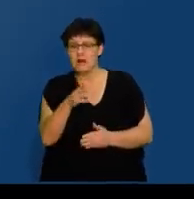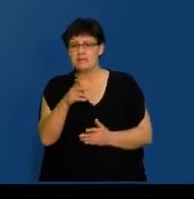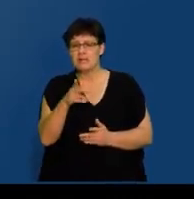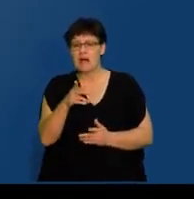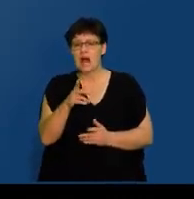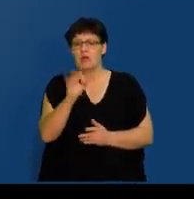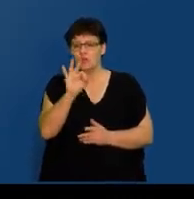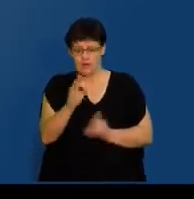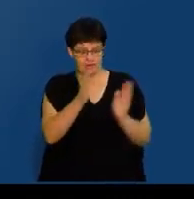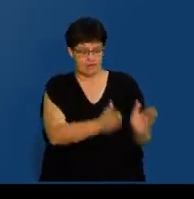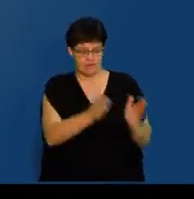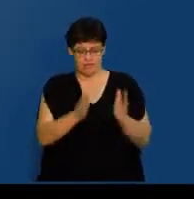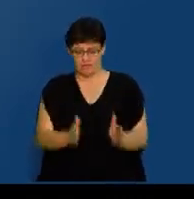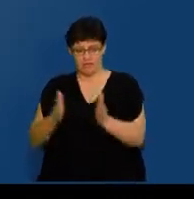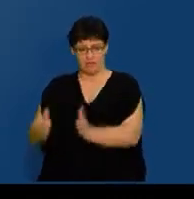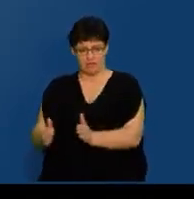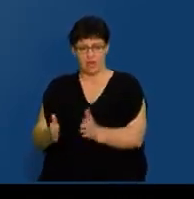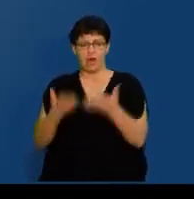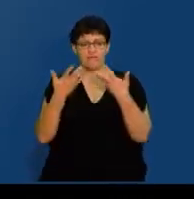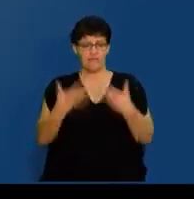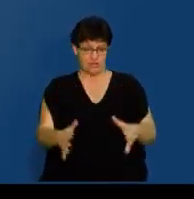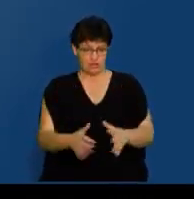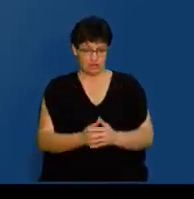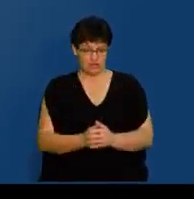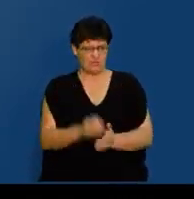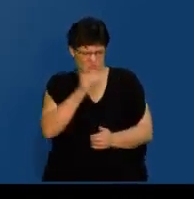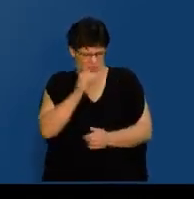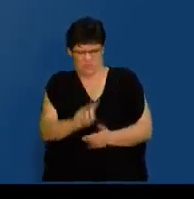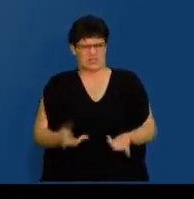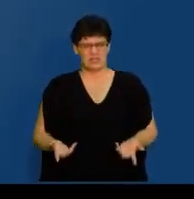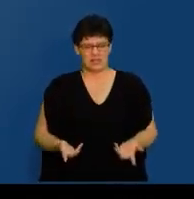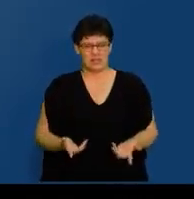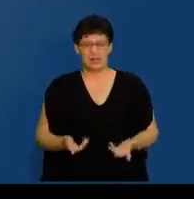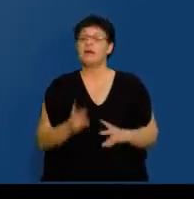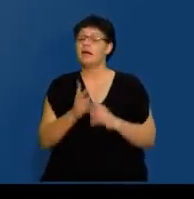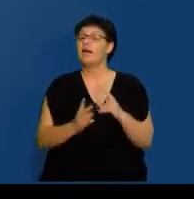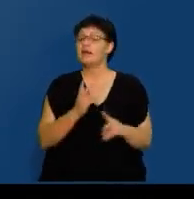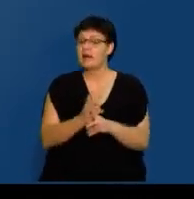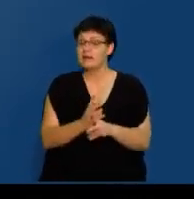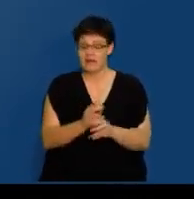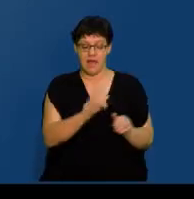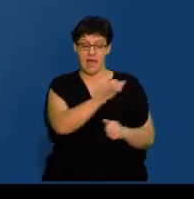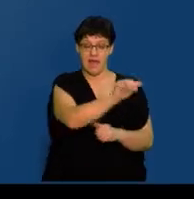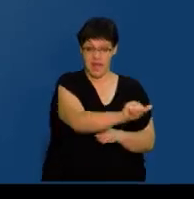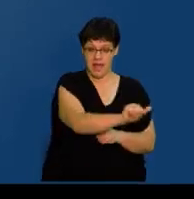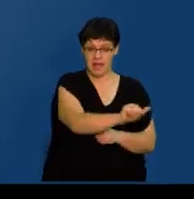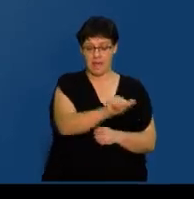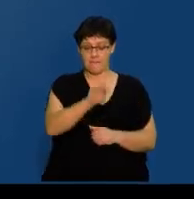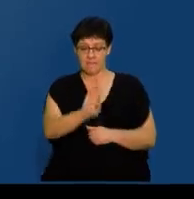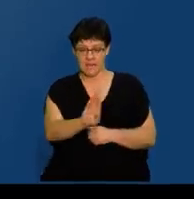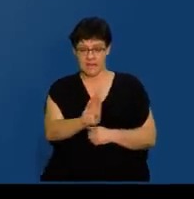3 sections. What do I mean by that? Well, if you recollect, we have section A,